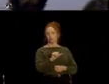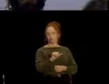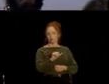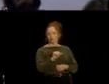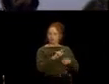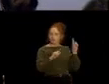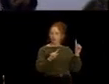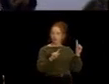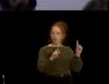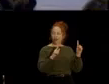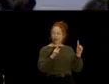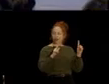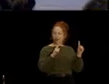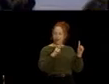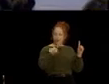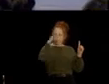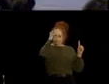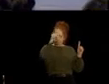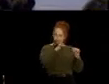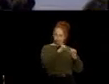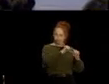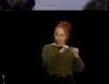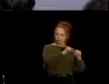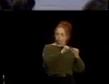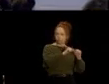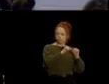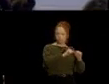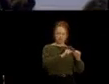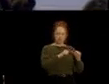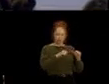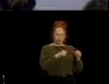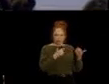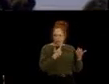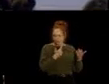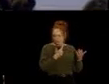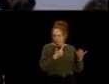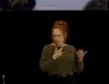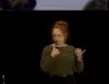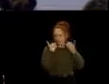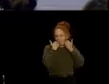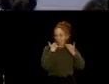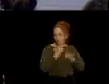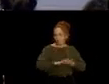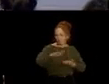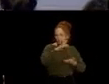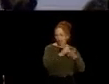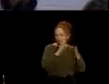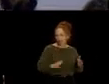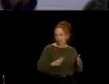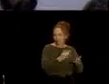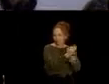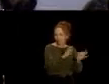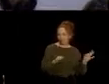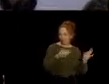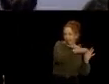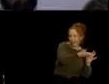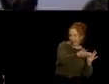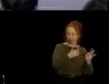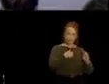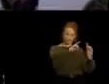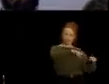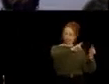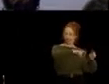went because it was provided by the college, and I'm a broke college student, so you got to do what you got to do. But my therapist I actually